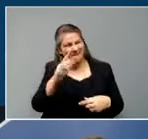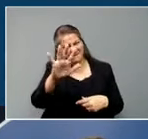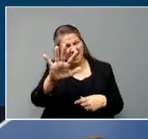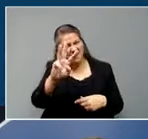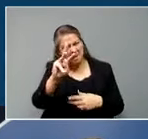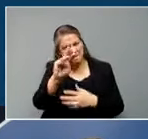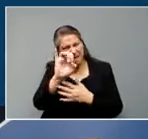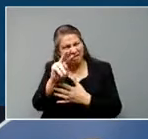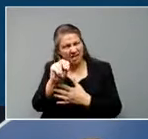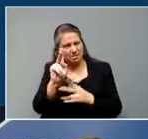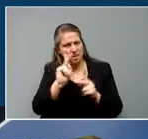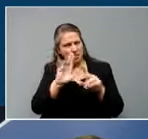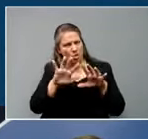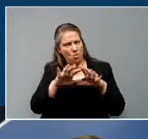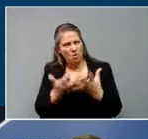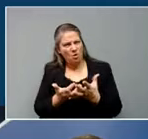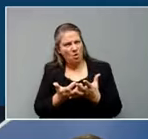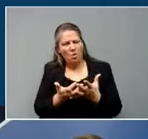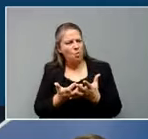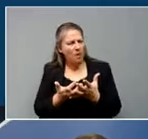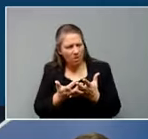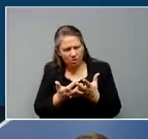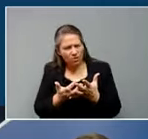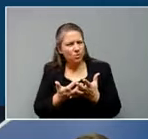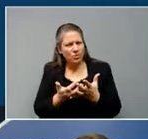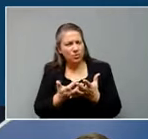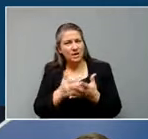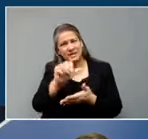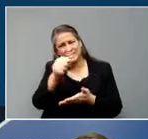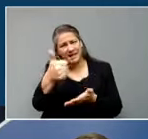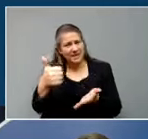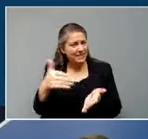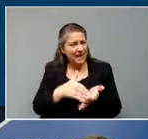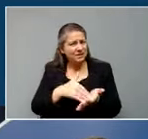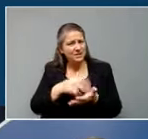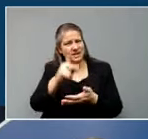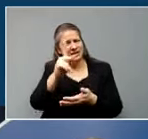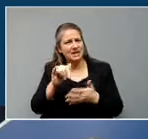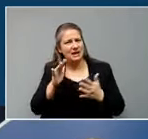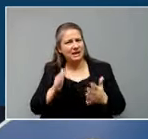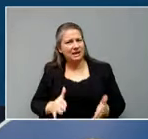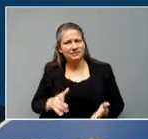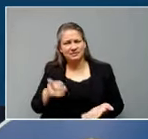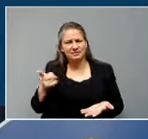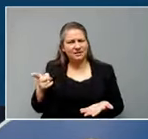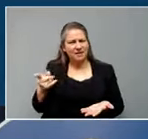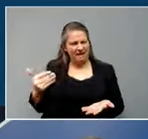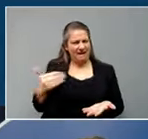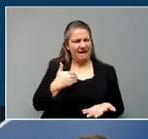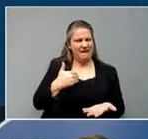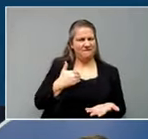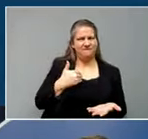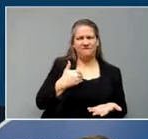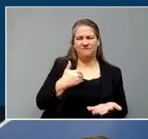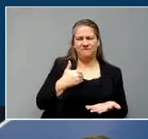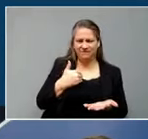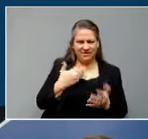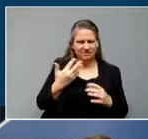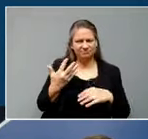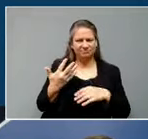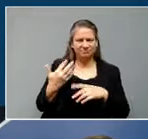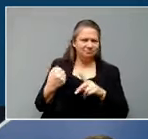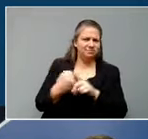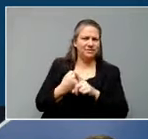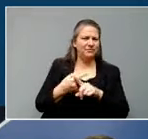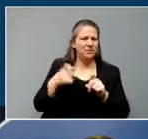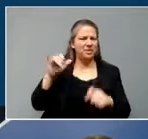worldwide, with over 10,000 of our fellow Kentuckians having succumbed to such an evil virus. As we